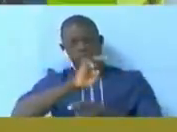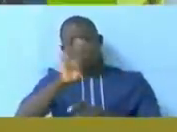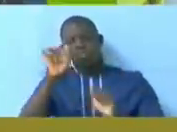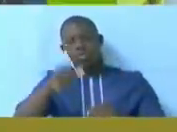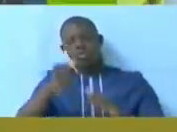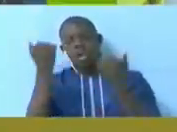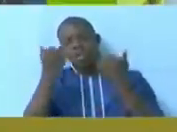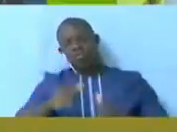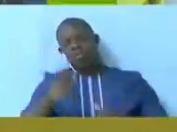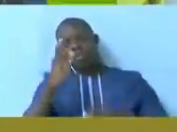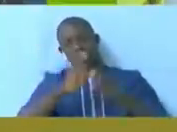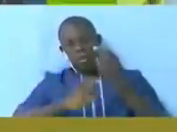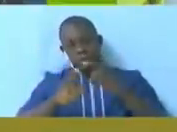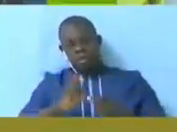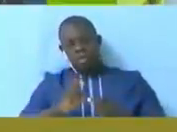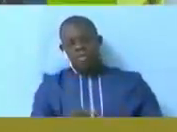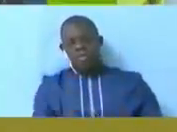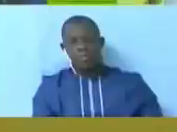anymore.